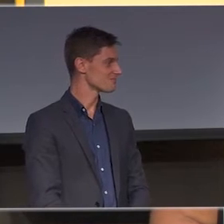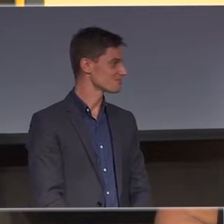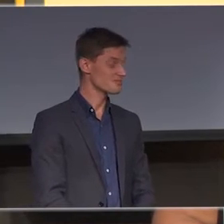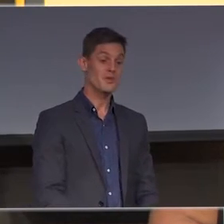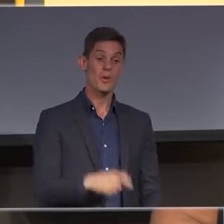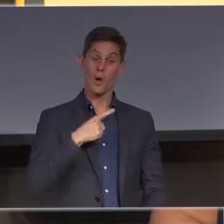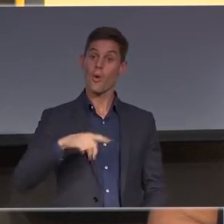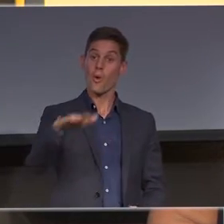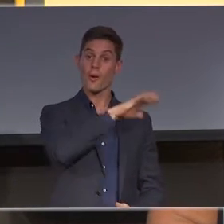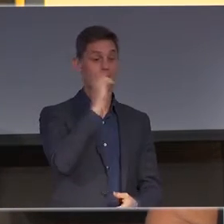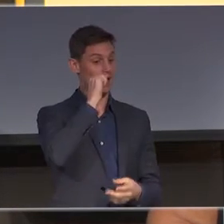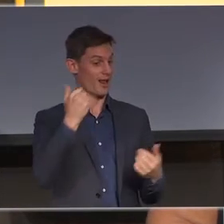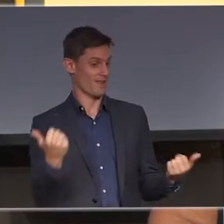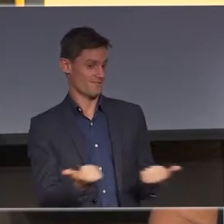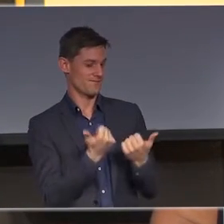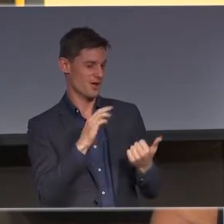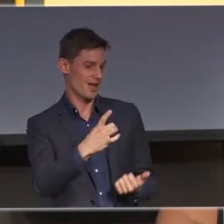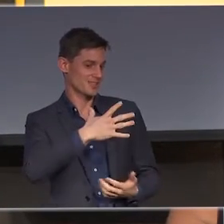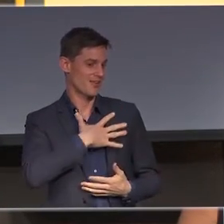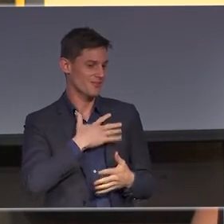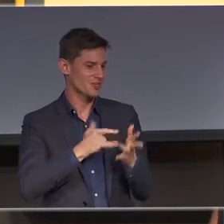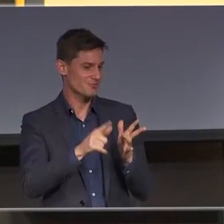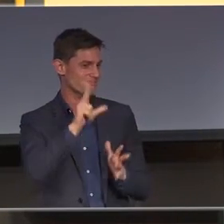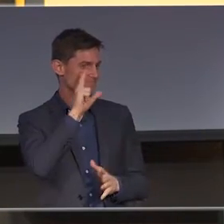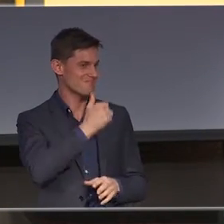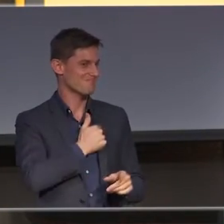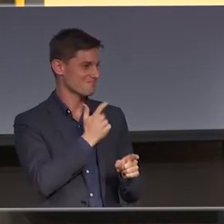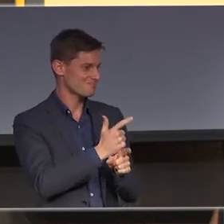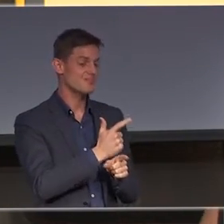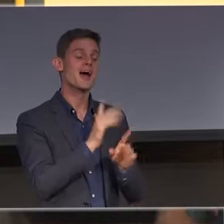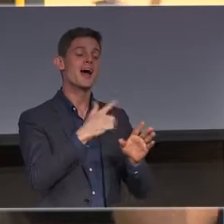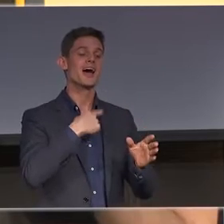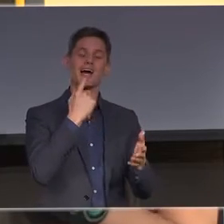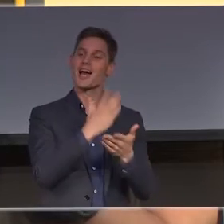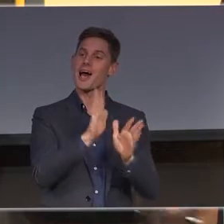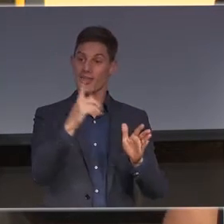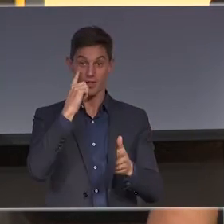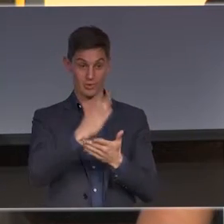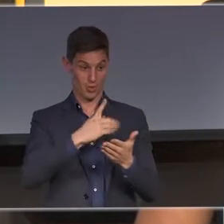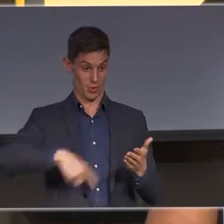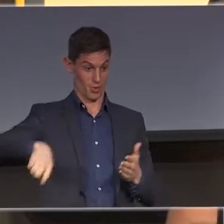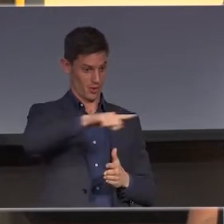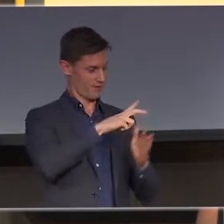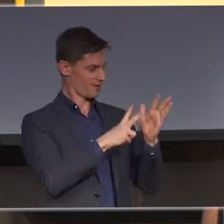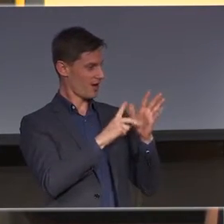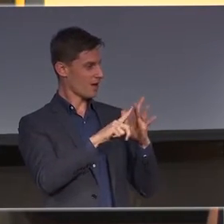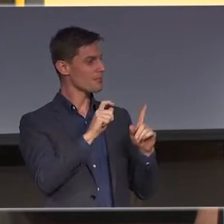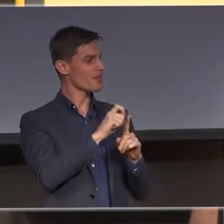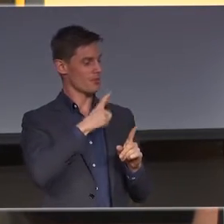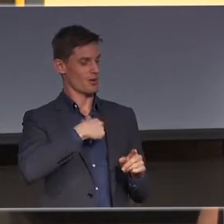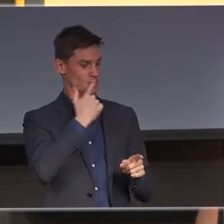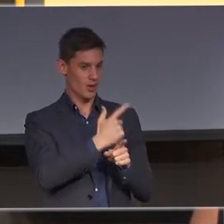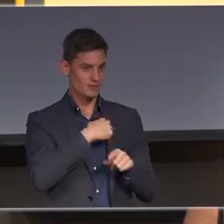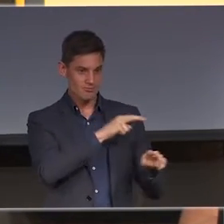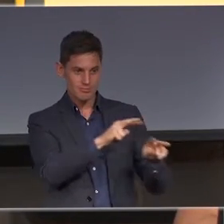Because we're all black enough for ourselves, and that's all that matters. Now, seriously, I think we're all VIPs in my world. So I know there's